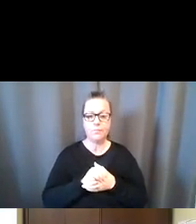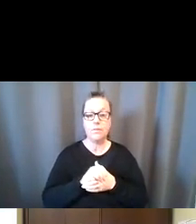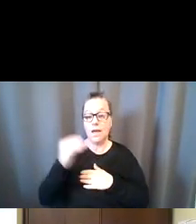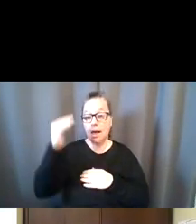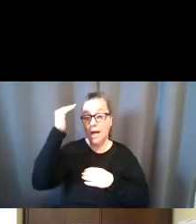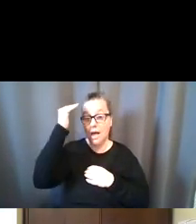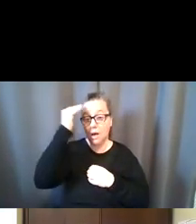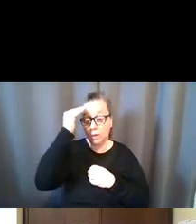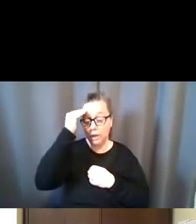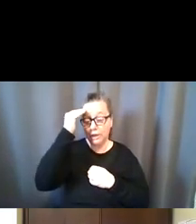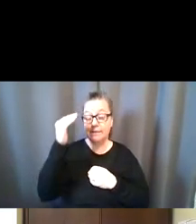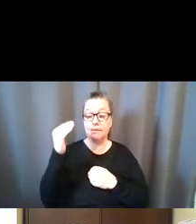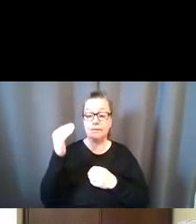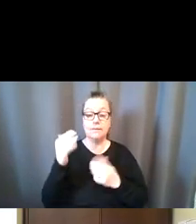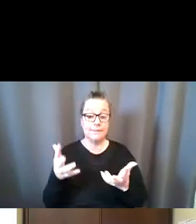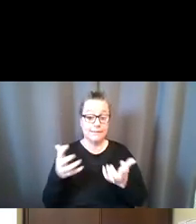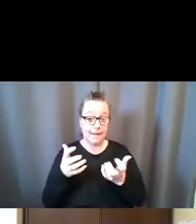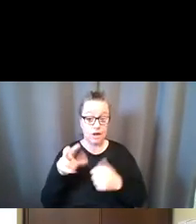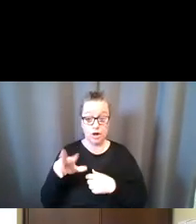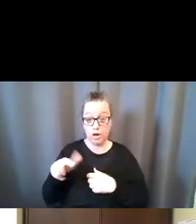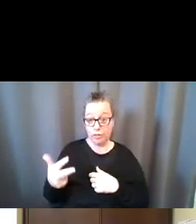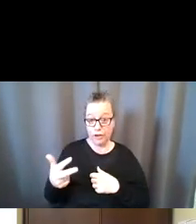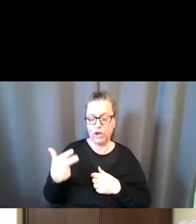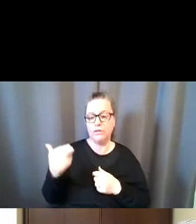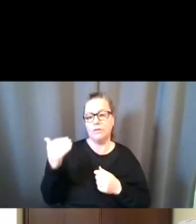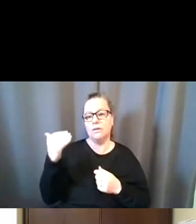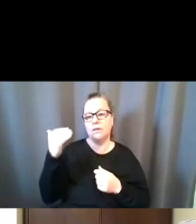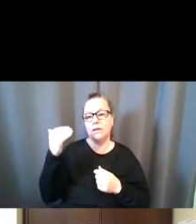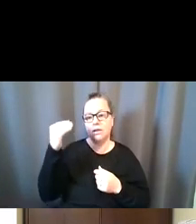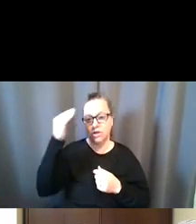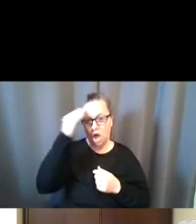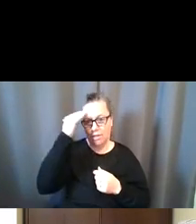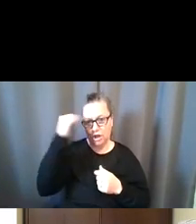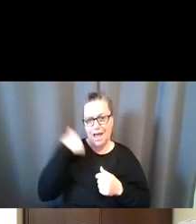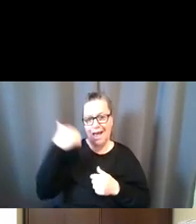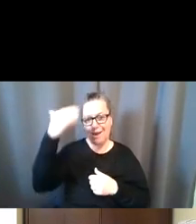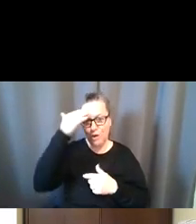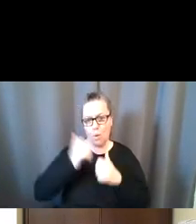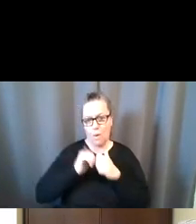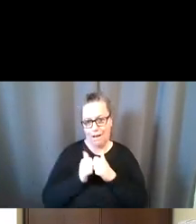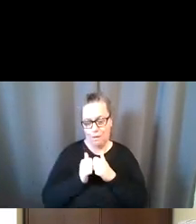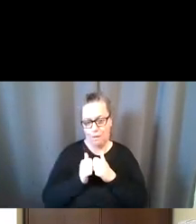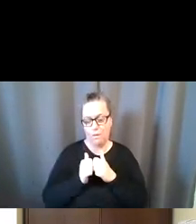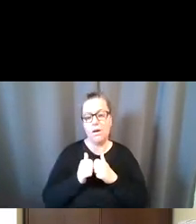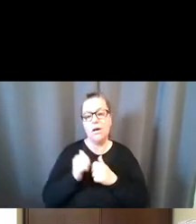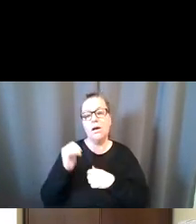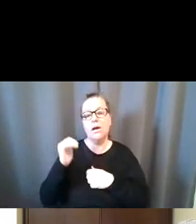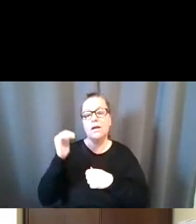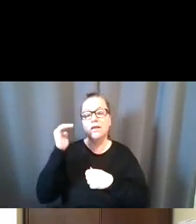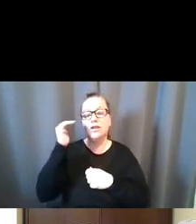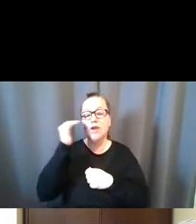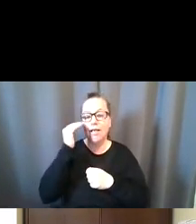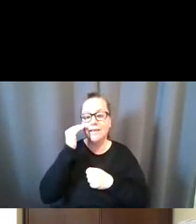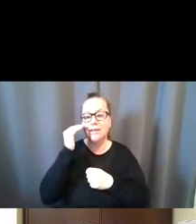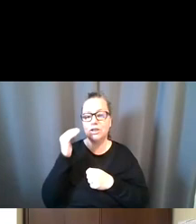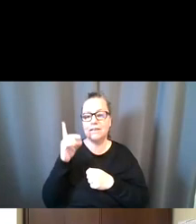Awareness, desire. The third building block is knowledge. I know how to. Knowledge is unfortunately the default that we